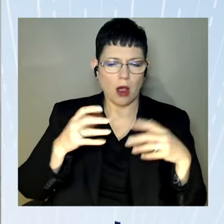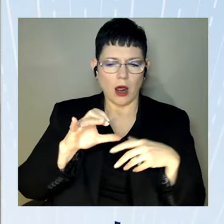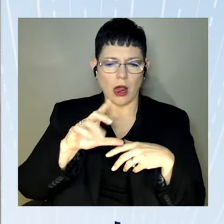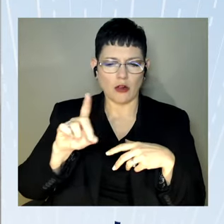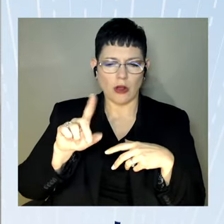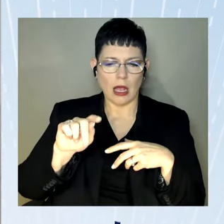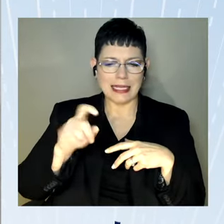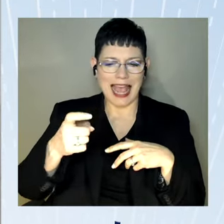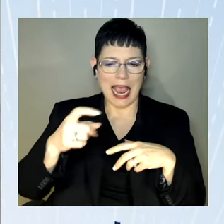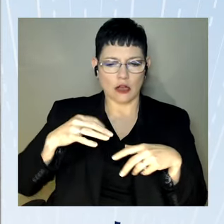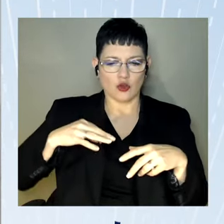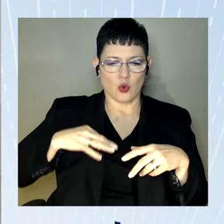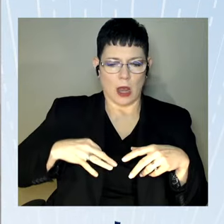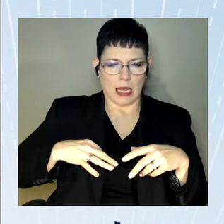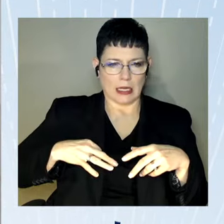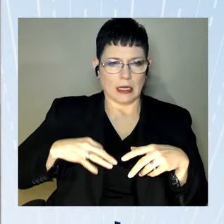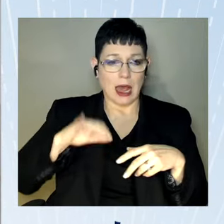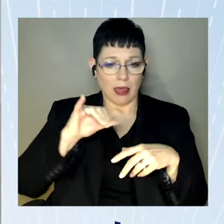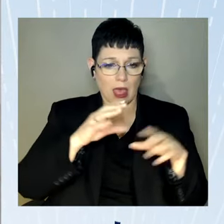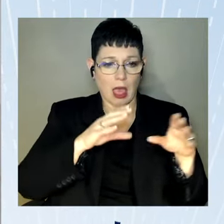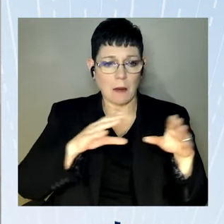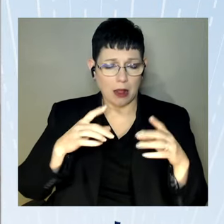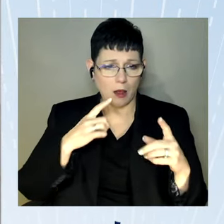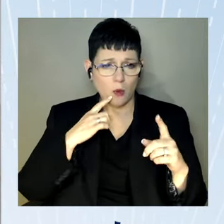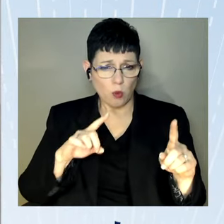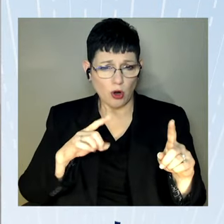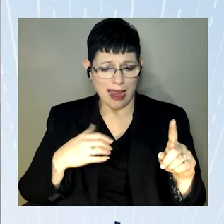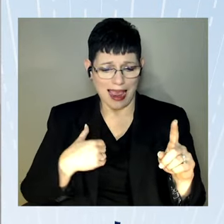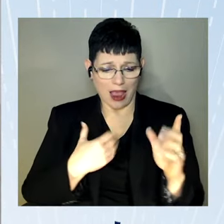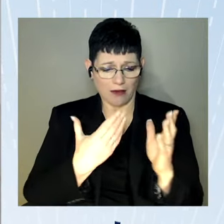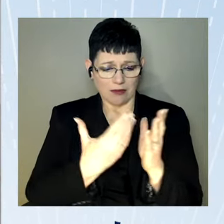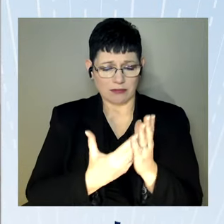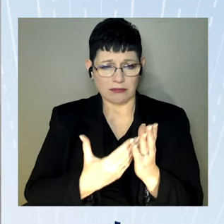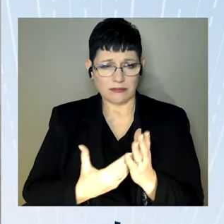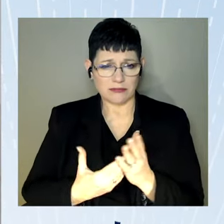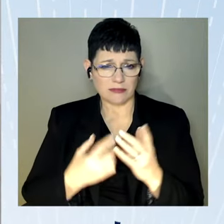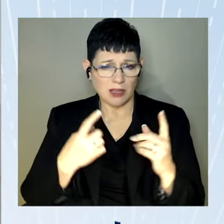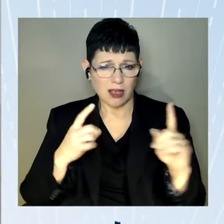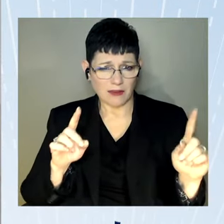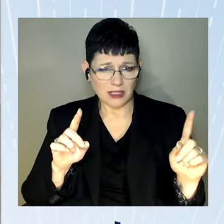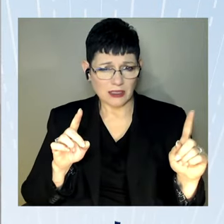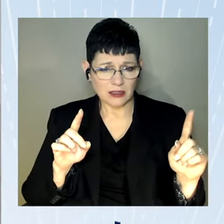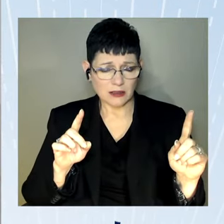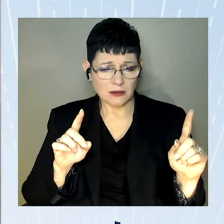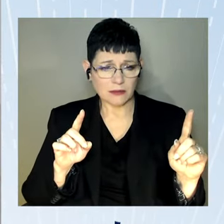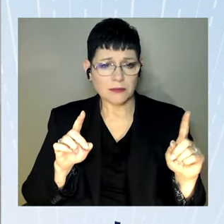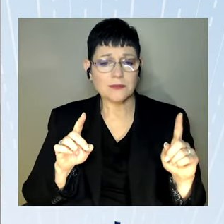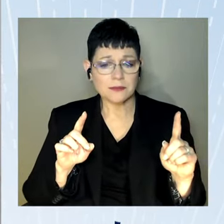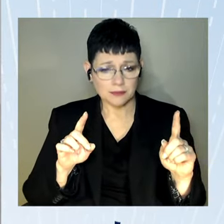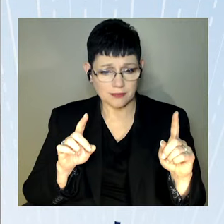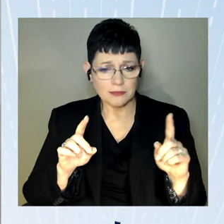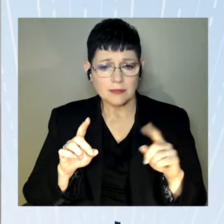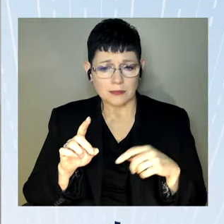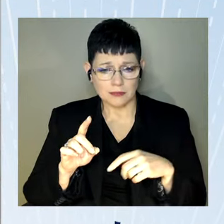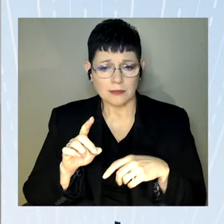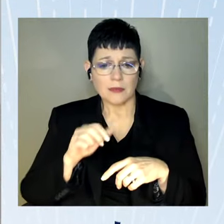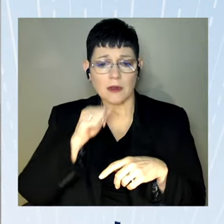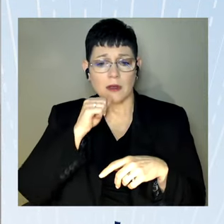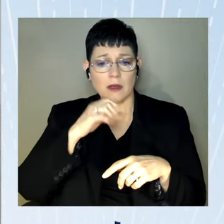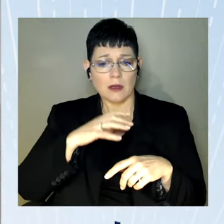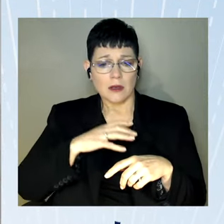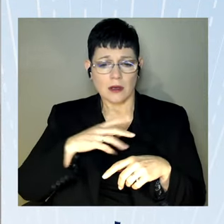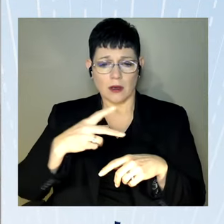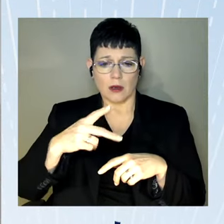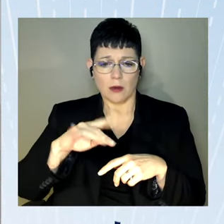And that plan worked. We have the evidence showing that it worked. Prime age women's labor force participation reached